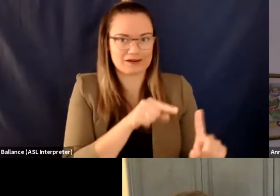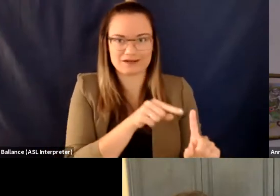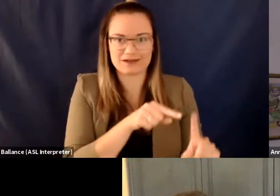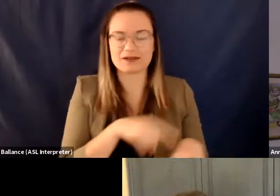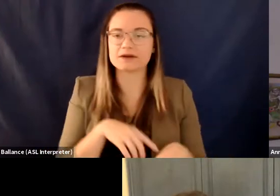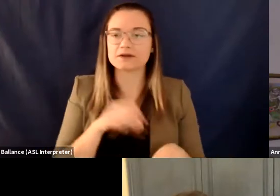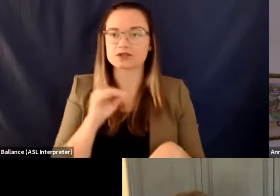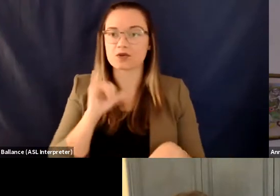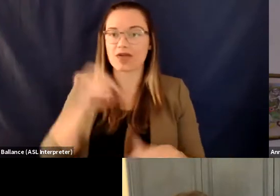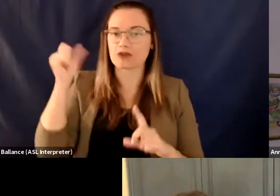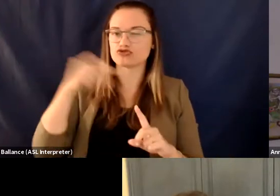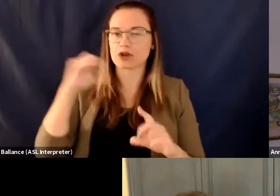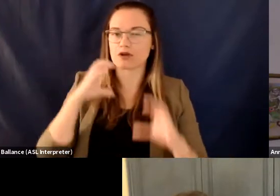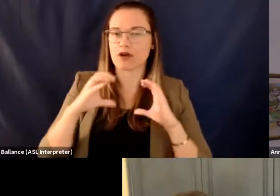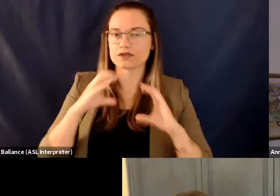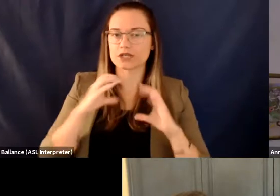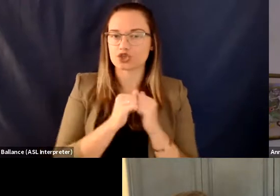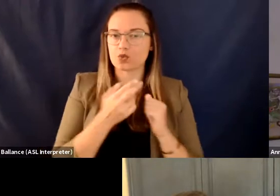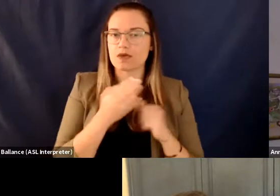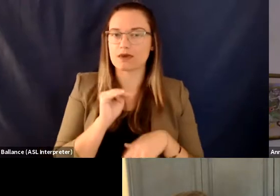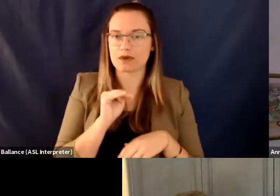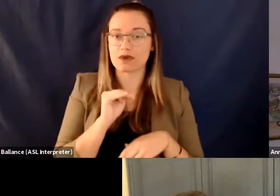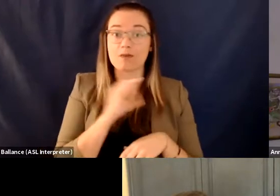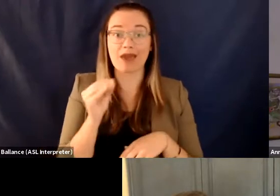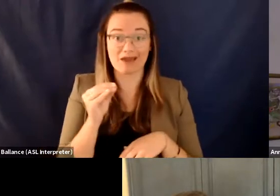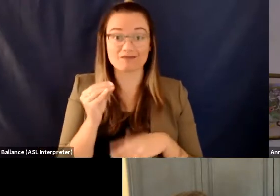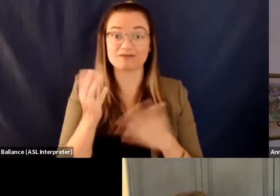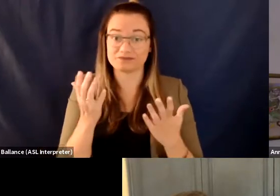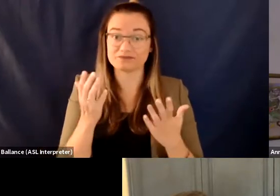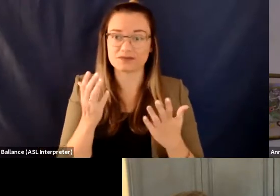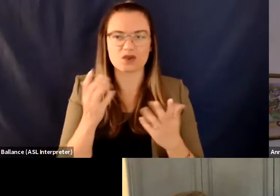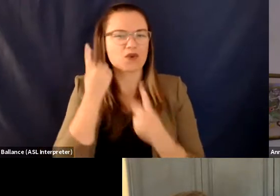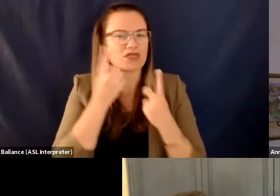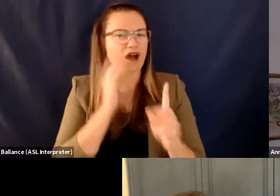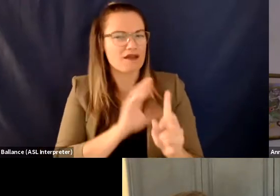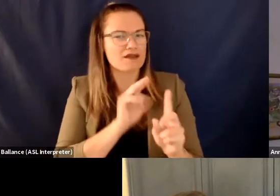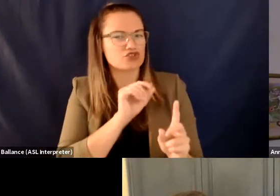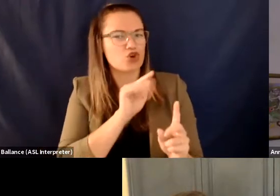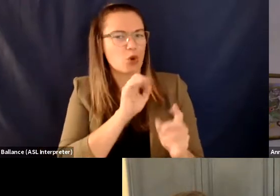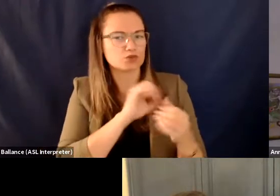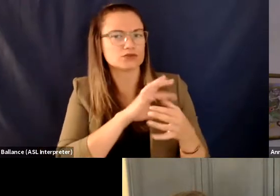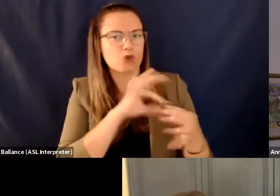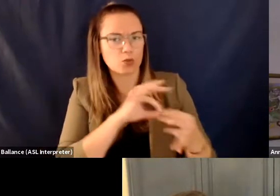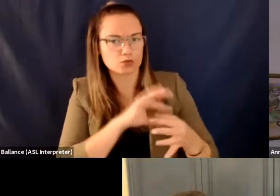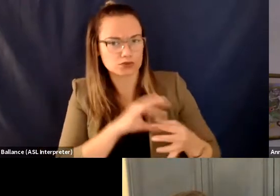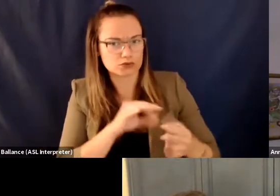That triggered a conversation with him, and we actually thought about his notes pretty seriously. I mean, I think it was our